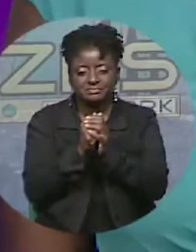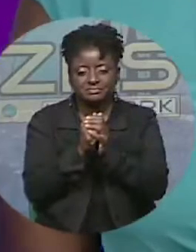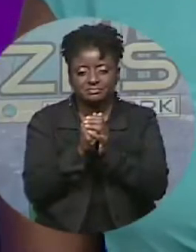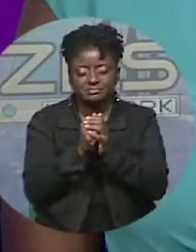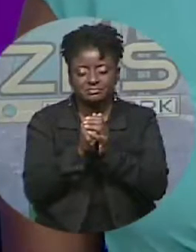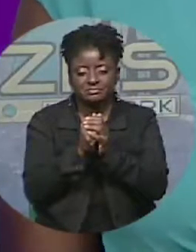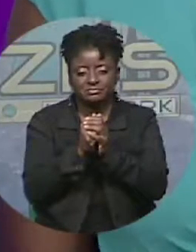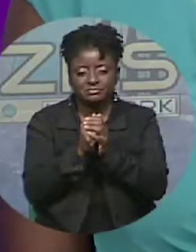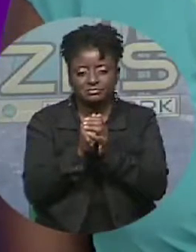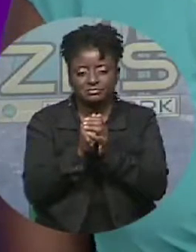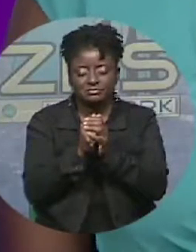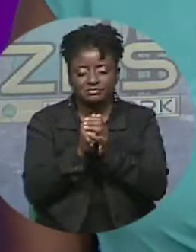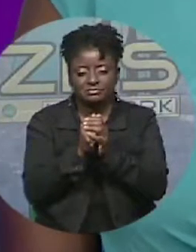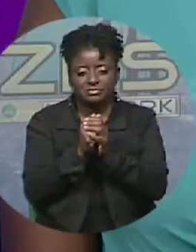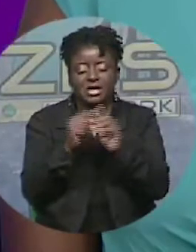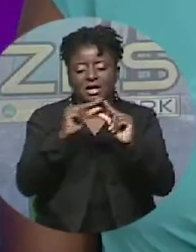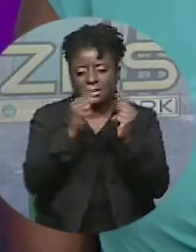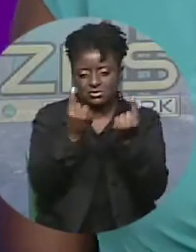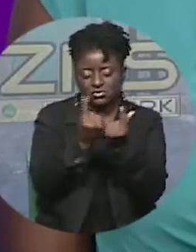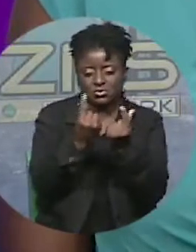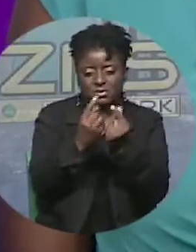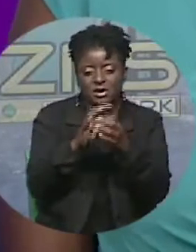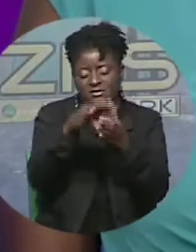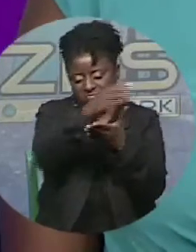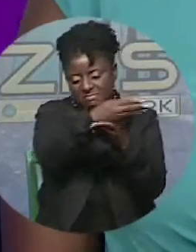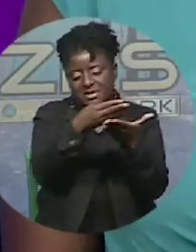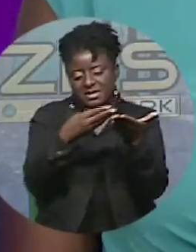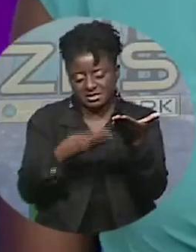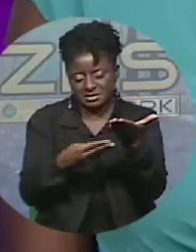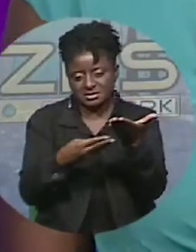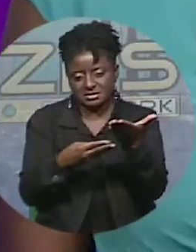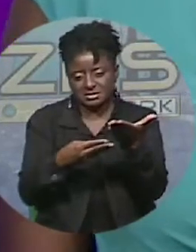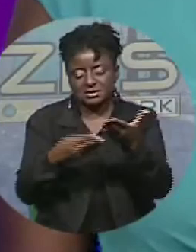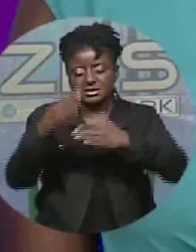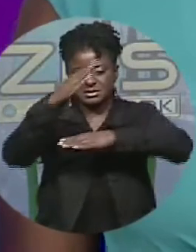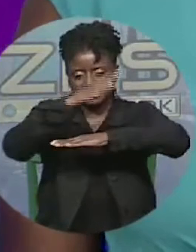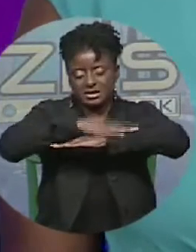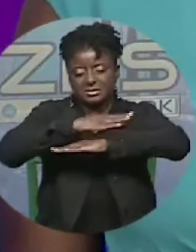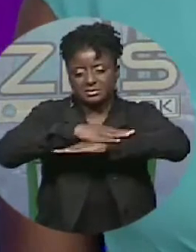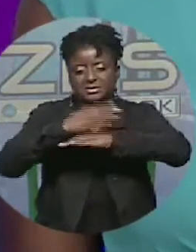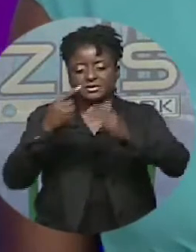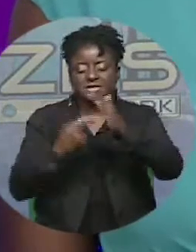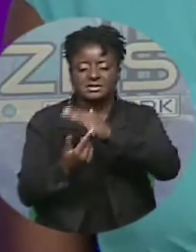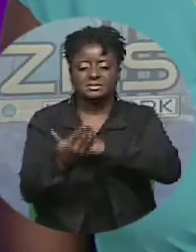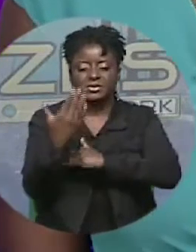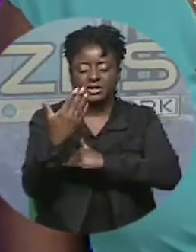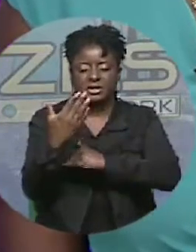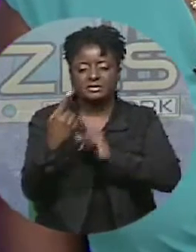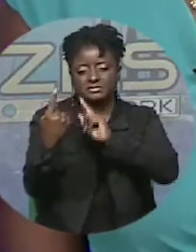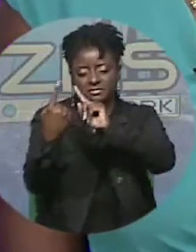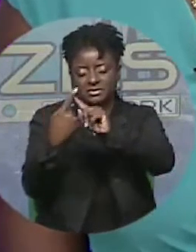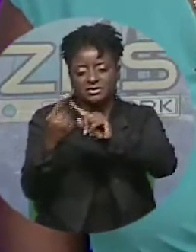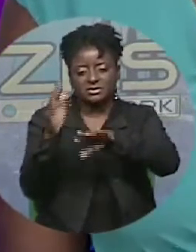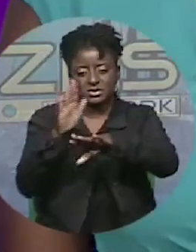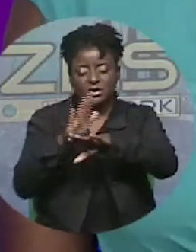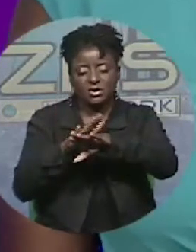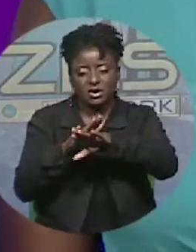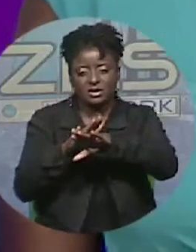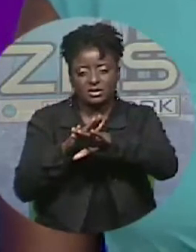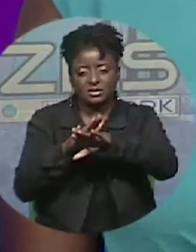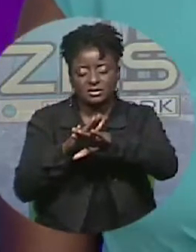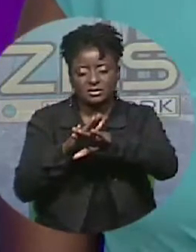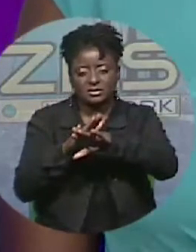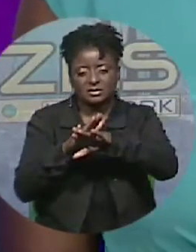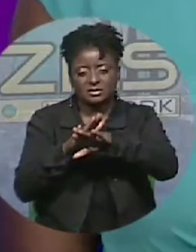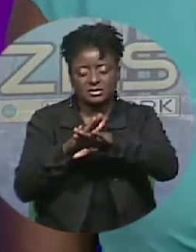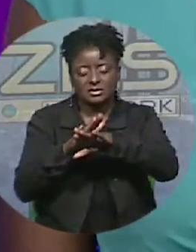Meanwhile, a compendium of bills were tabled this morning aimed at expanding the regulatory framework of the credit union industry under the central